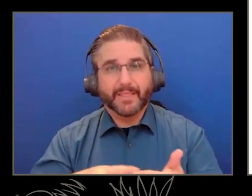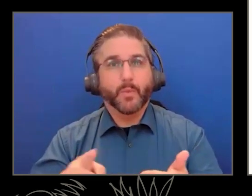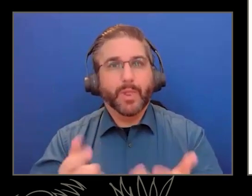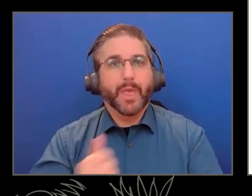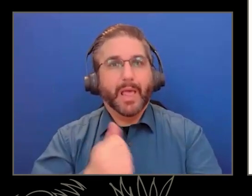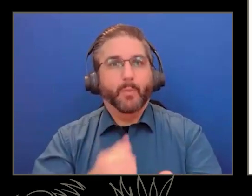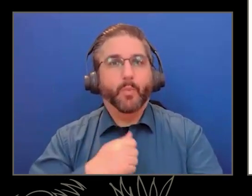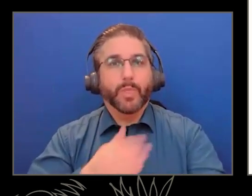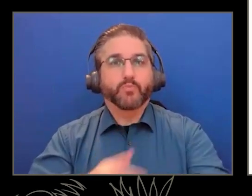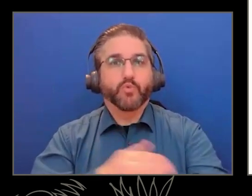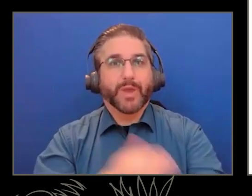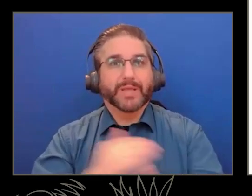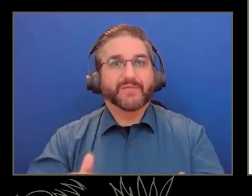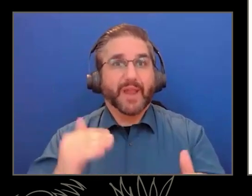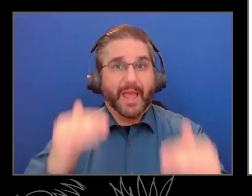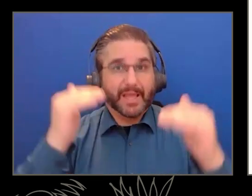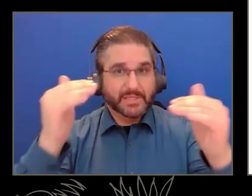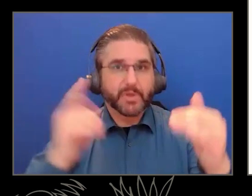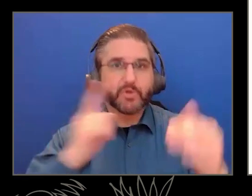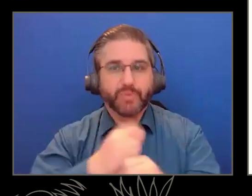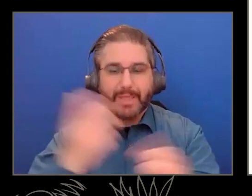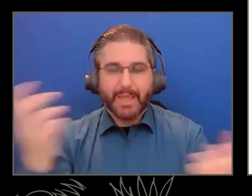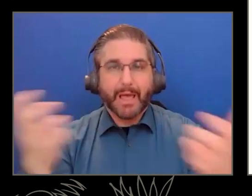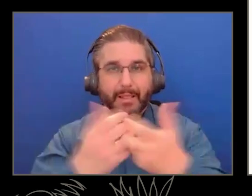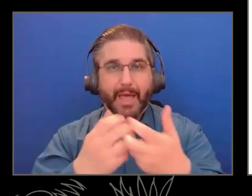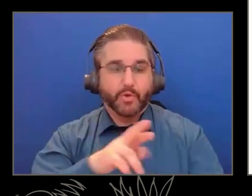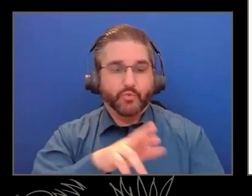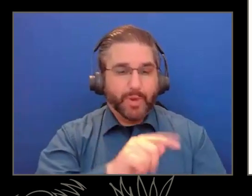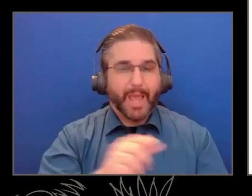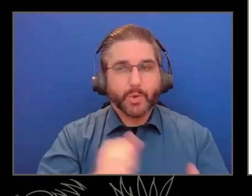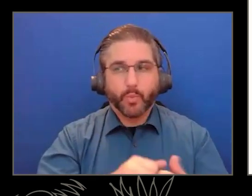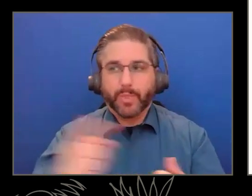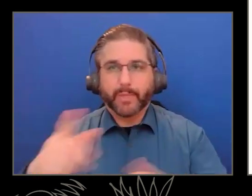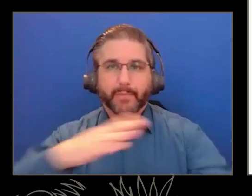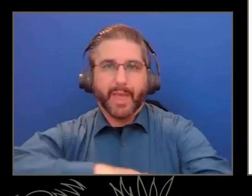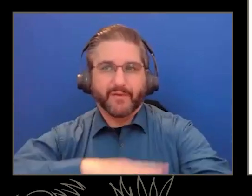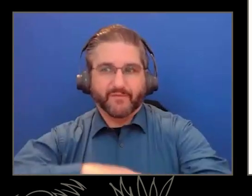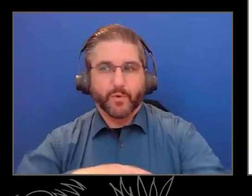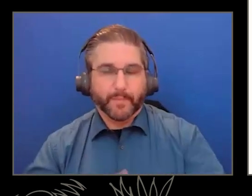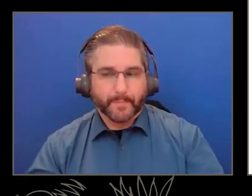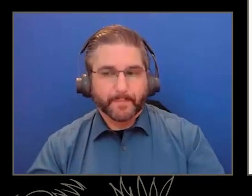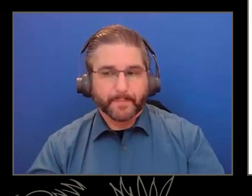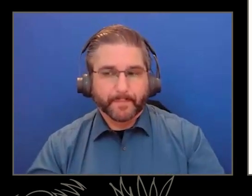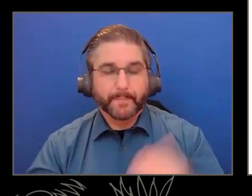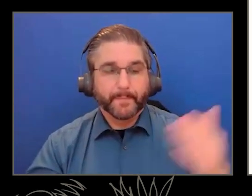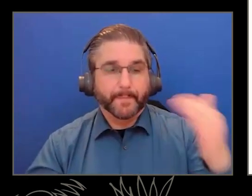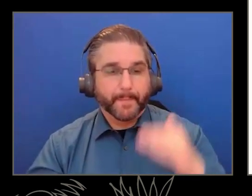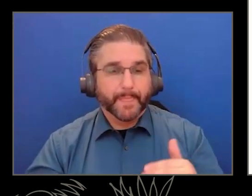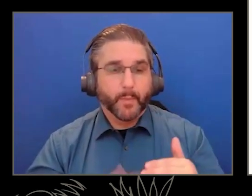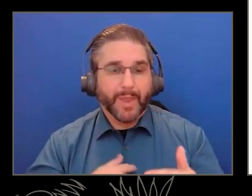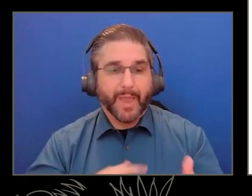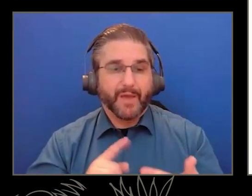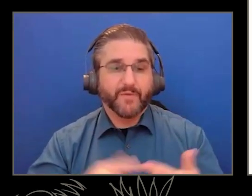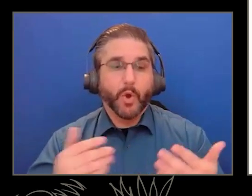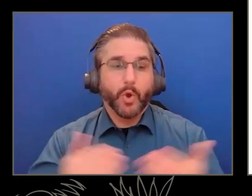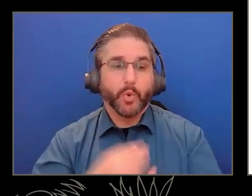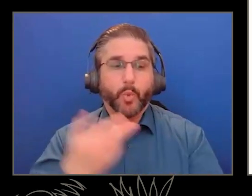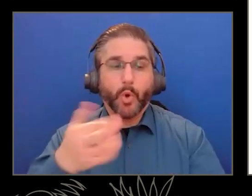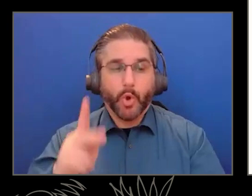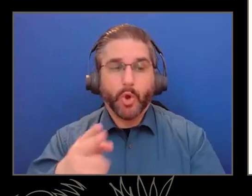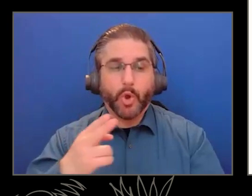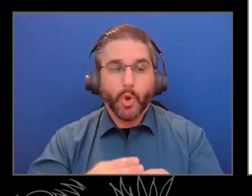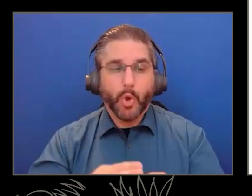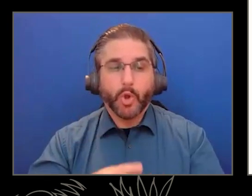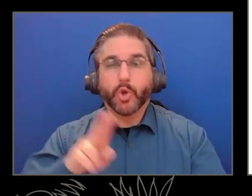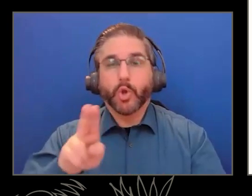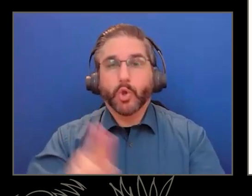progressive enhancement and really align React more closely with the platform. And then we also have a new hook that's called Use Form